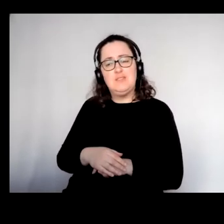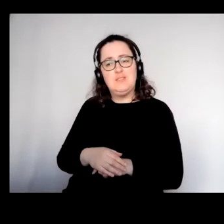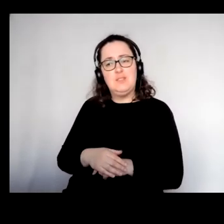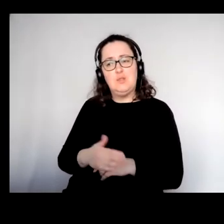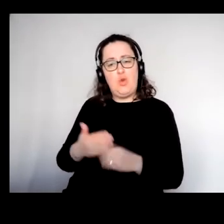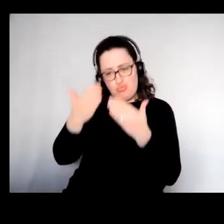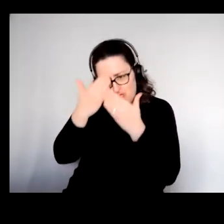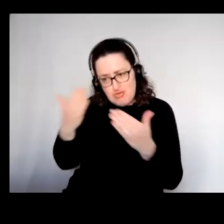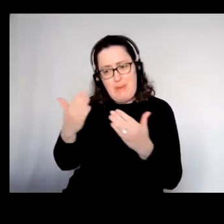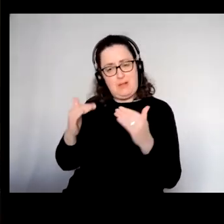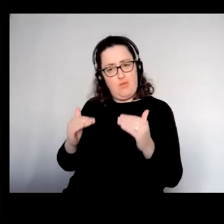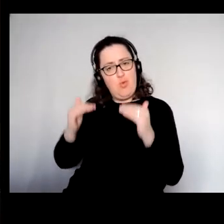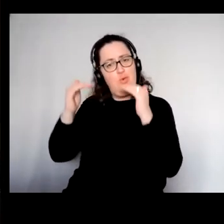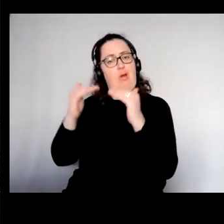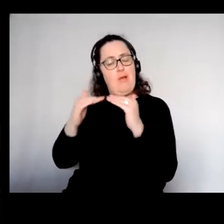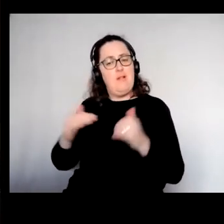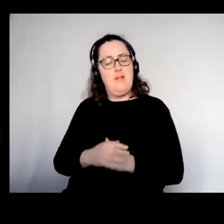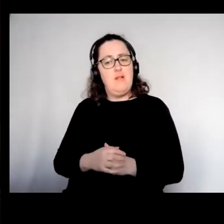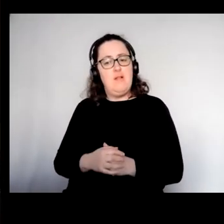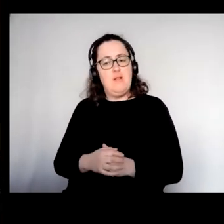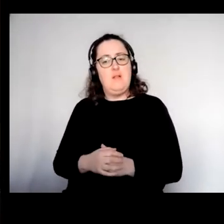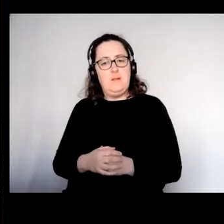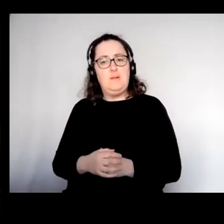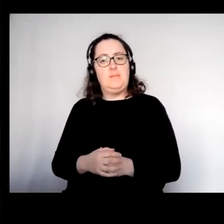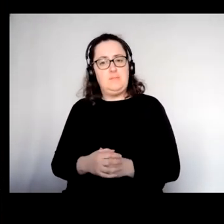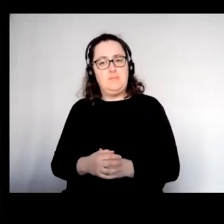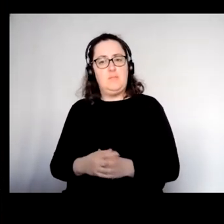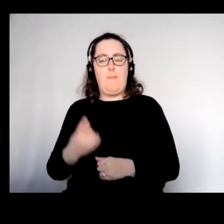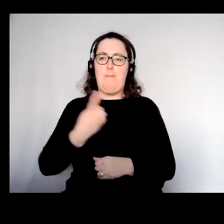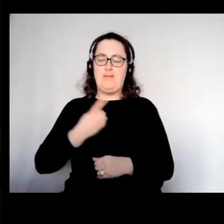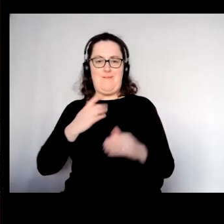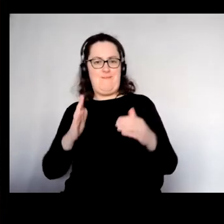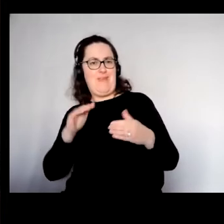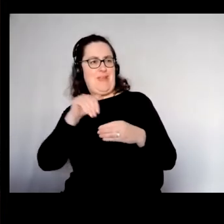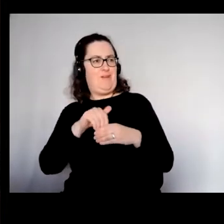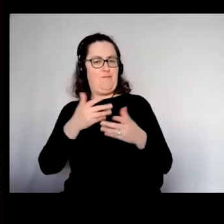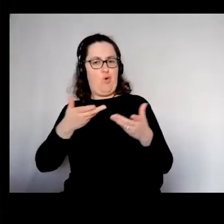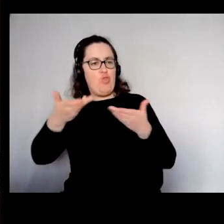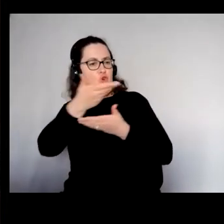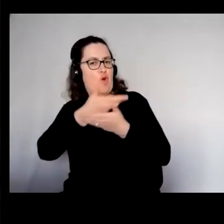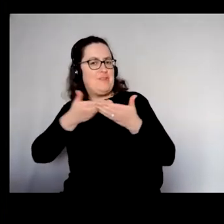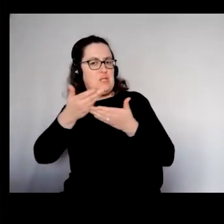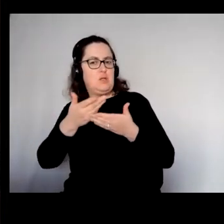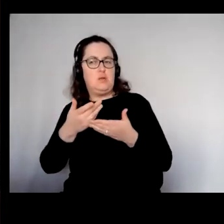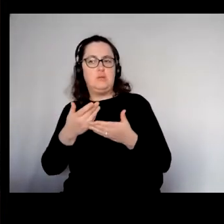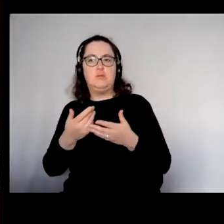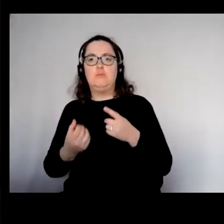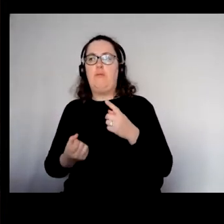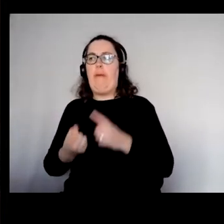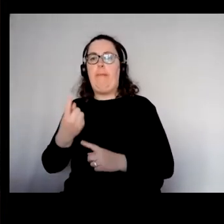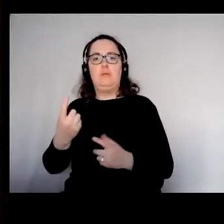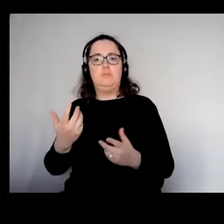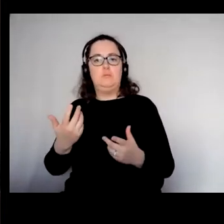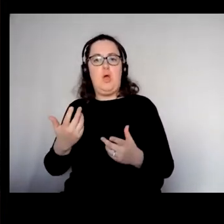for what it is. I think that when I have got to the top table, it's been through kind of